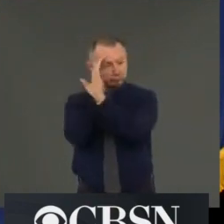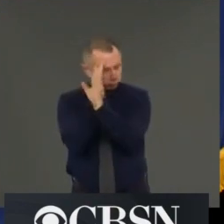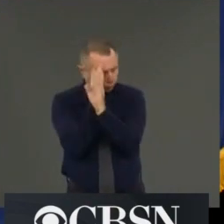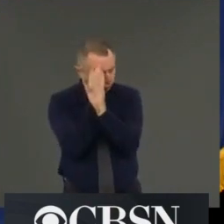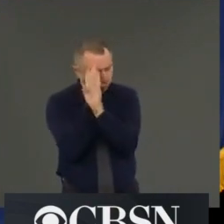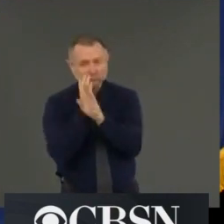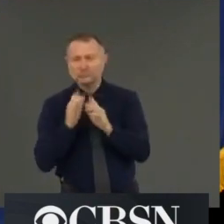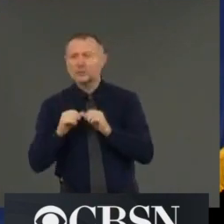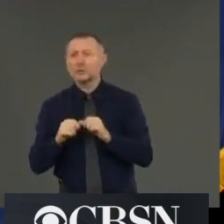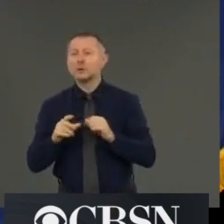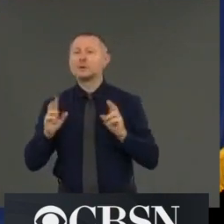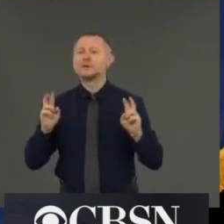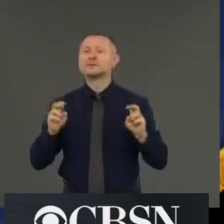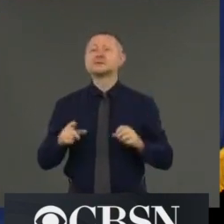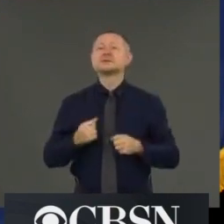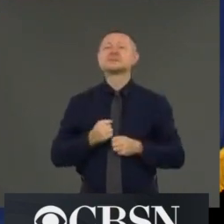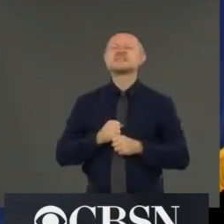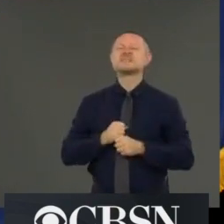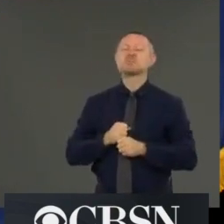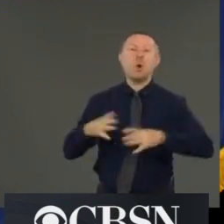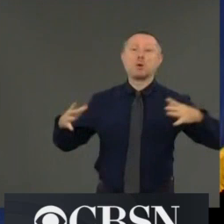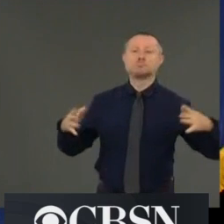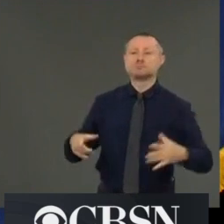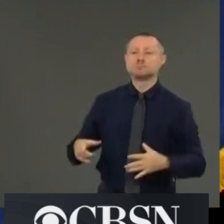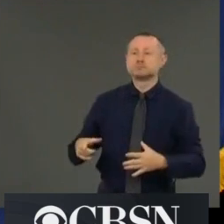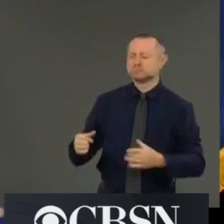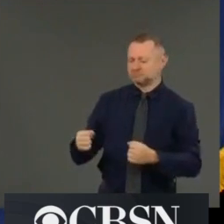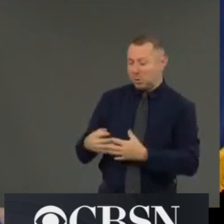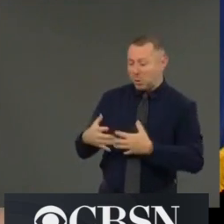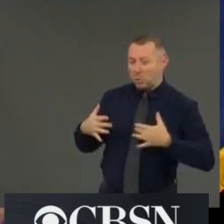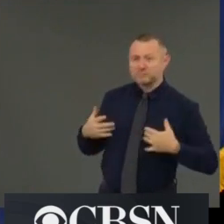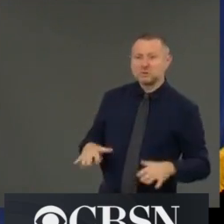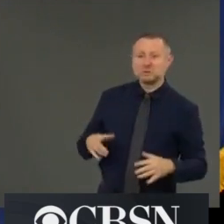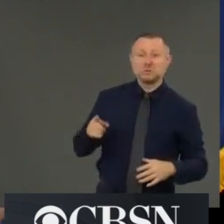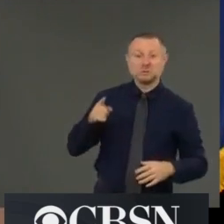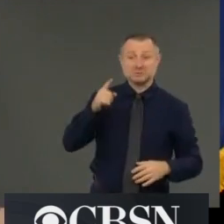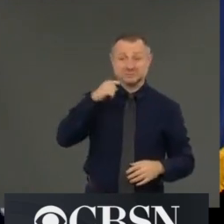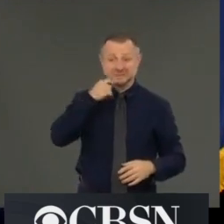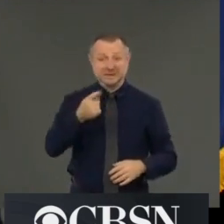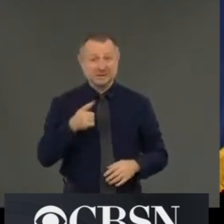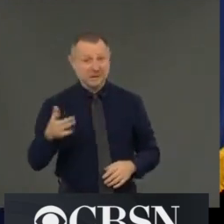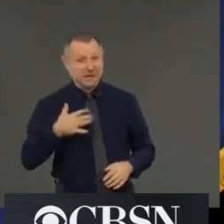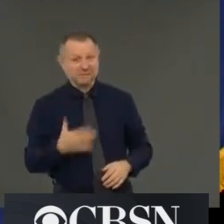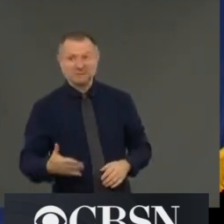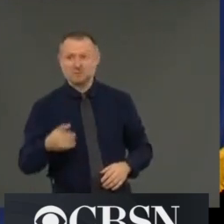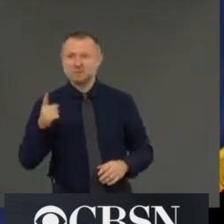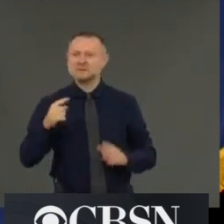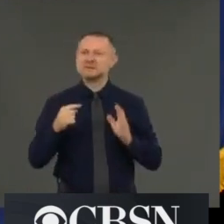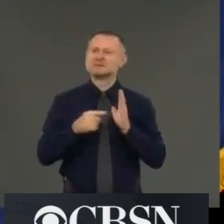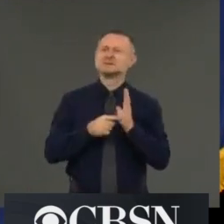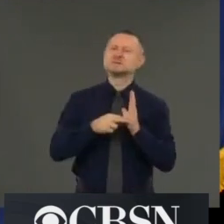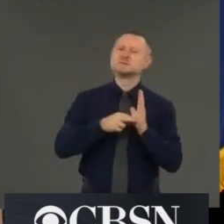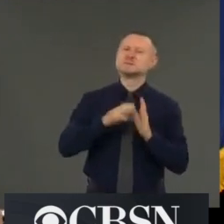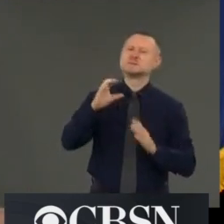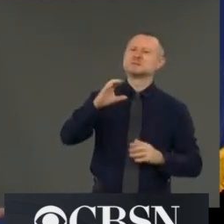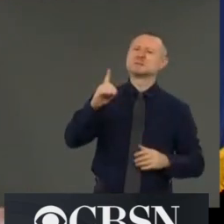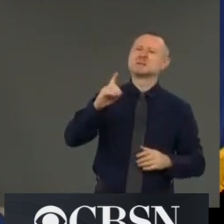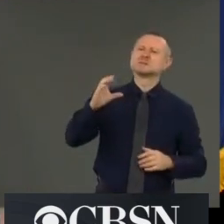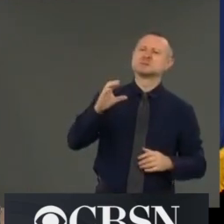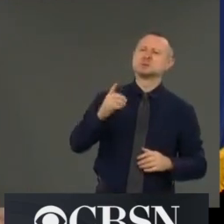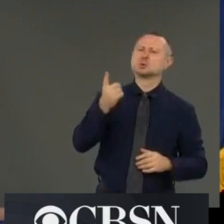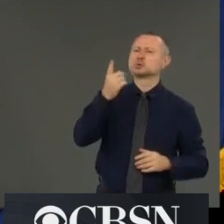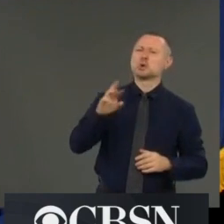from. And when I say they admit it, go pull the quote from CDC Dr. Redfield. Go pull